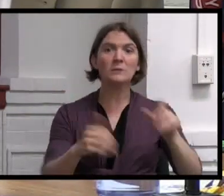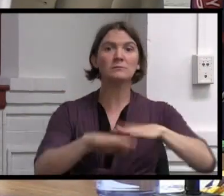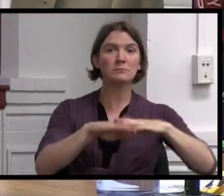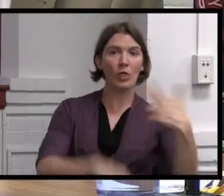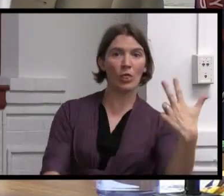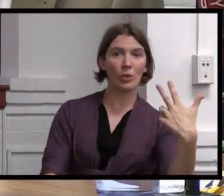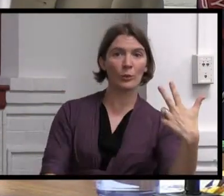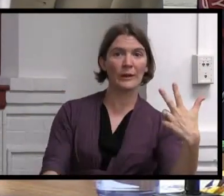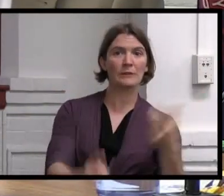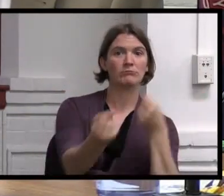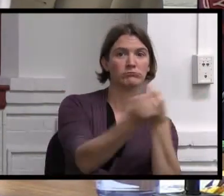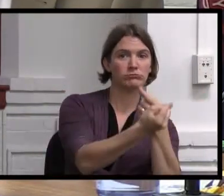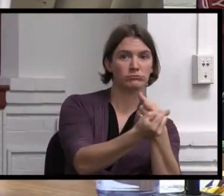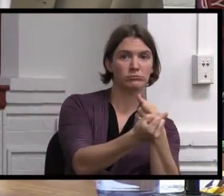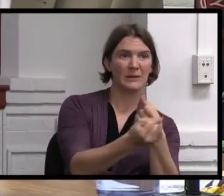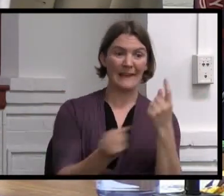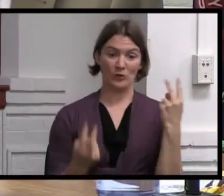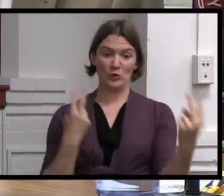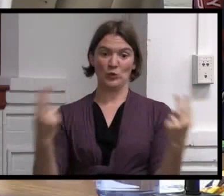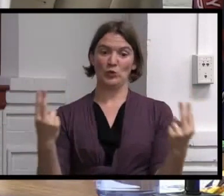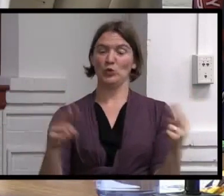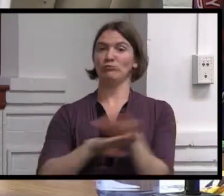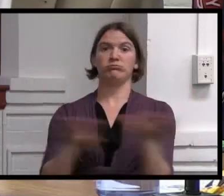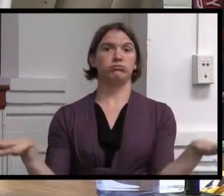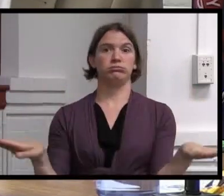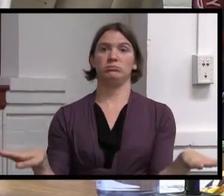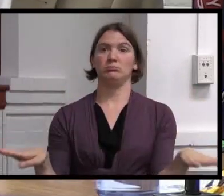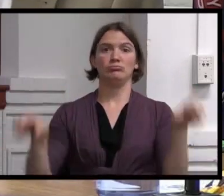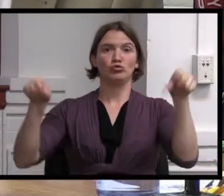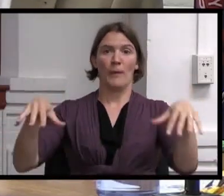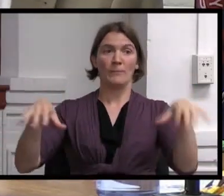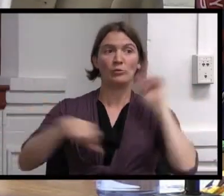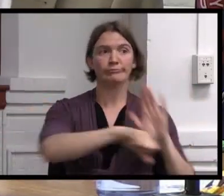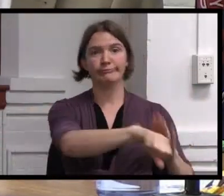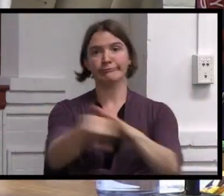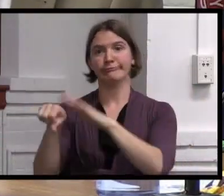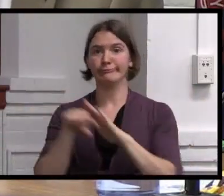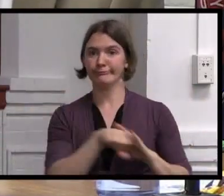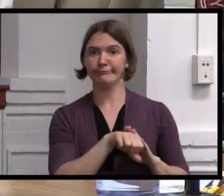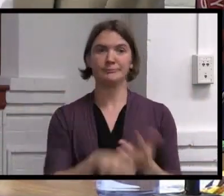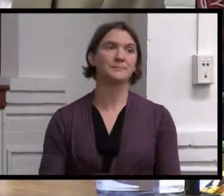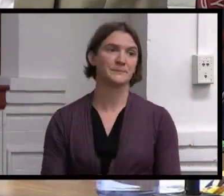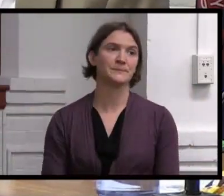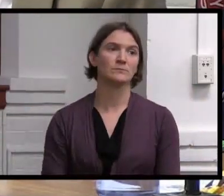three votes, because if it's 2-2, it means it dies. So I'll just alert everybody to that.